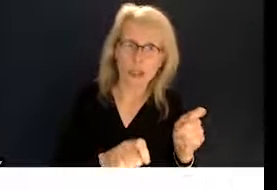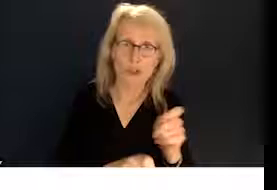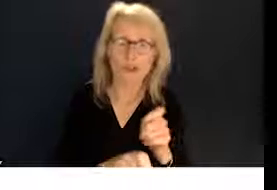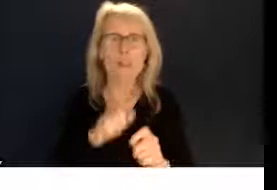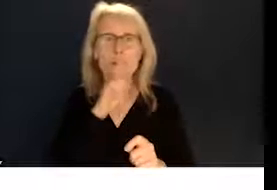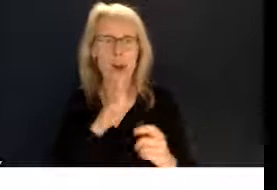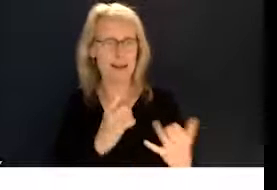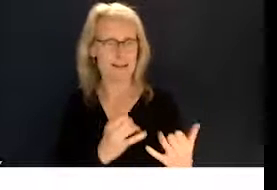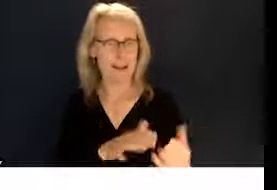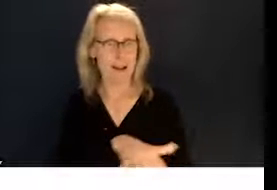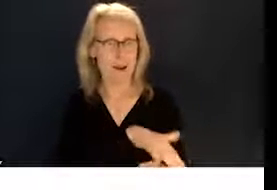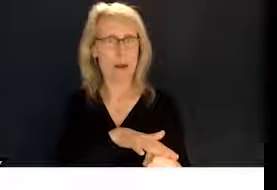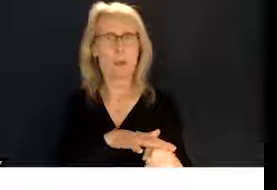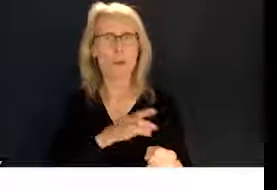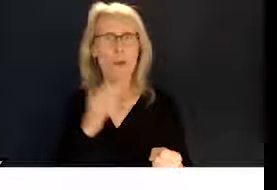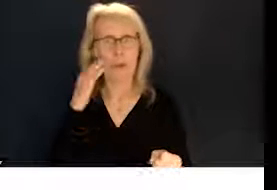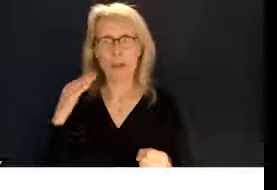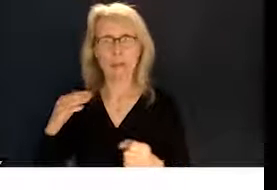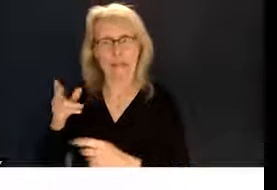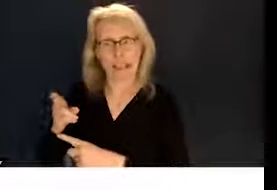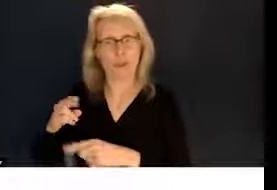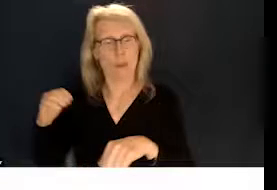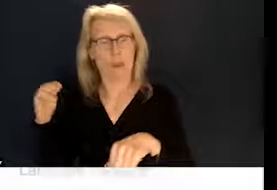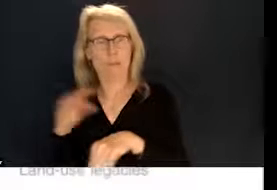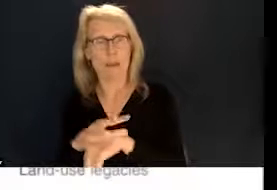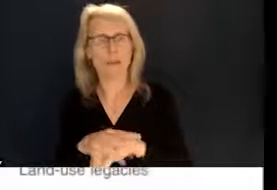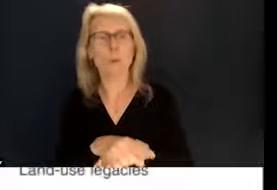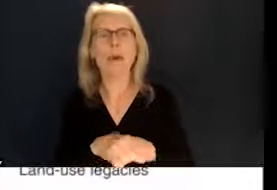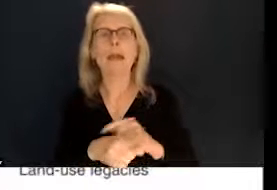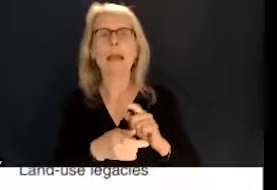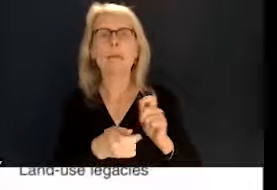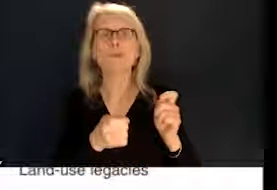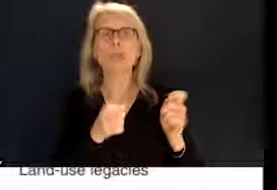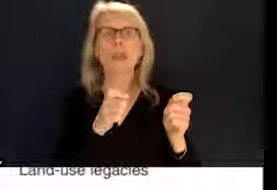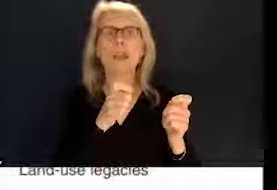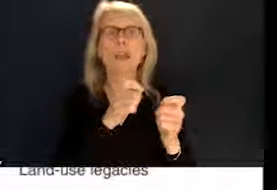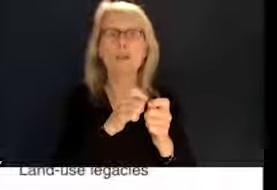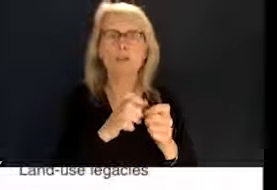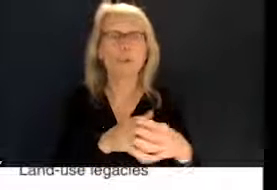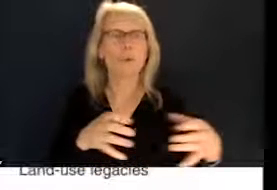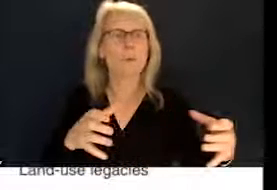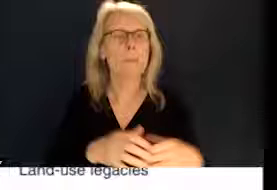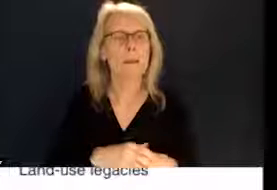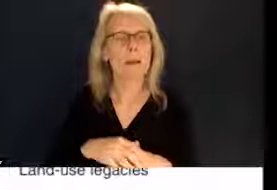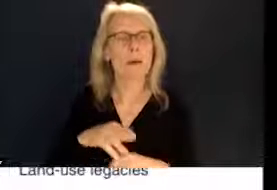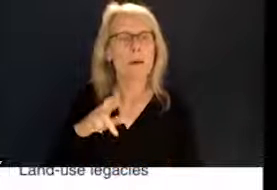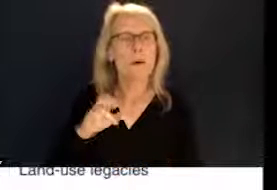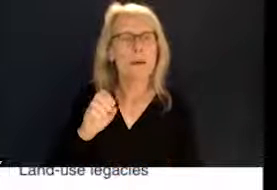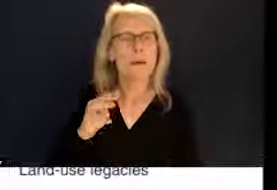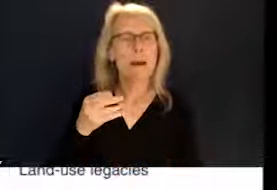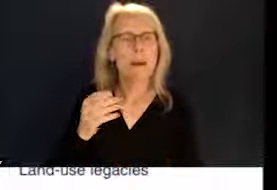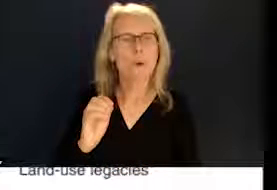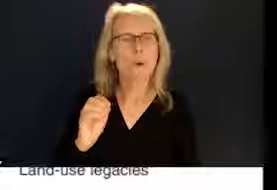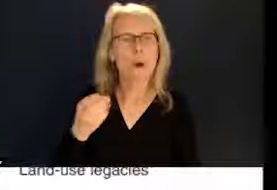but the dynamic processes that influence where it can be. And Ramalho and Hobbs, in a paper in Tree